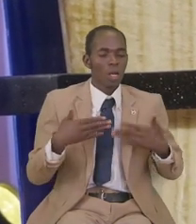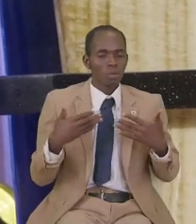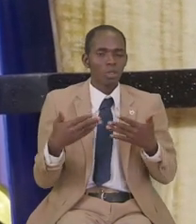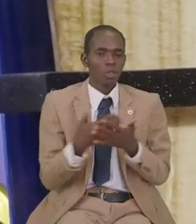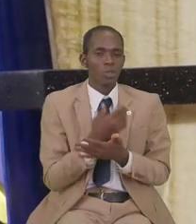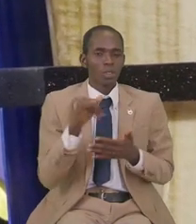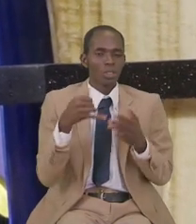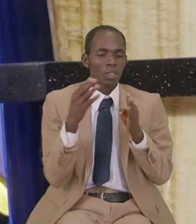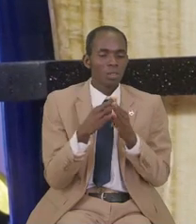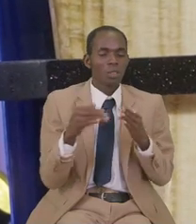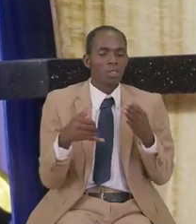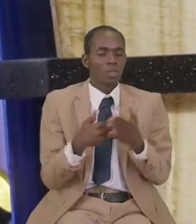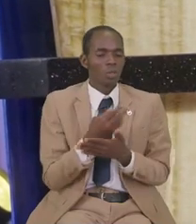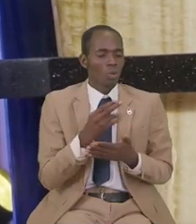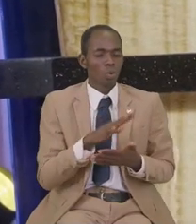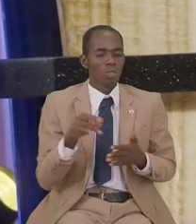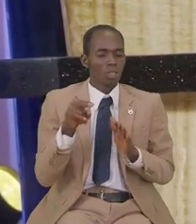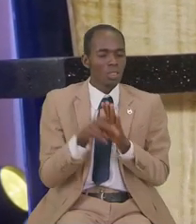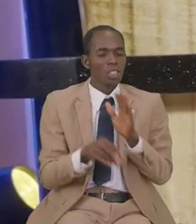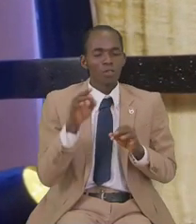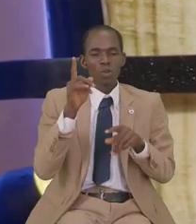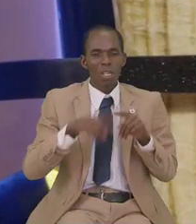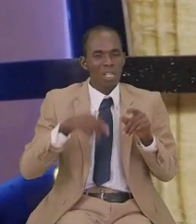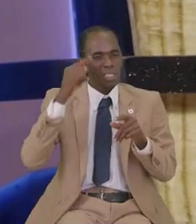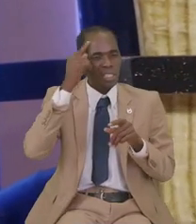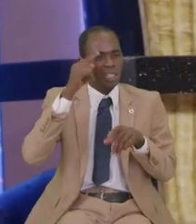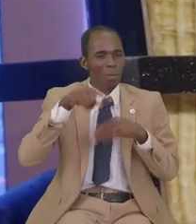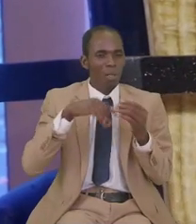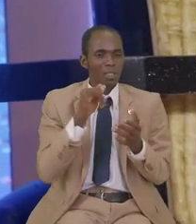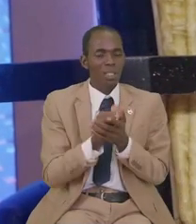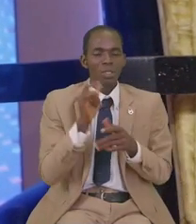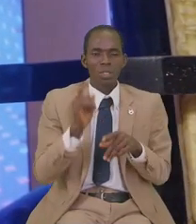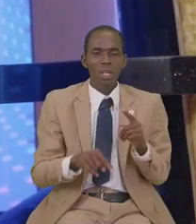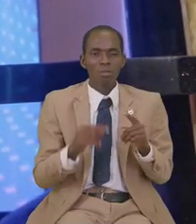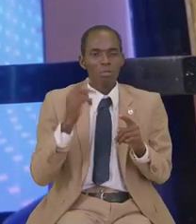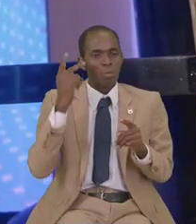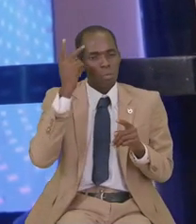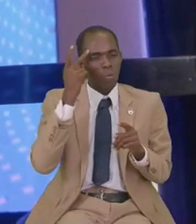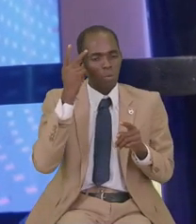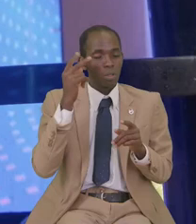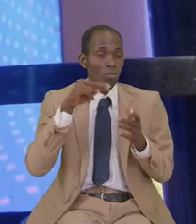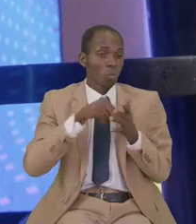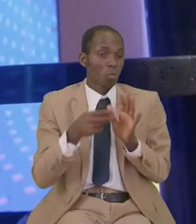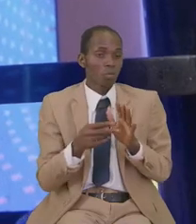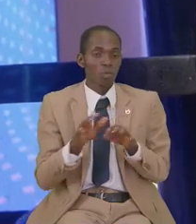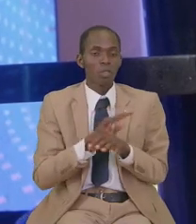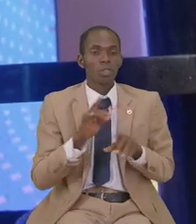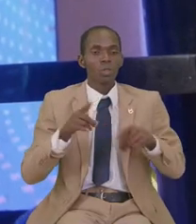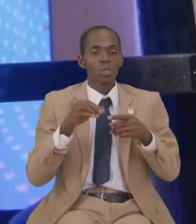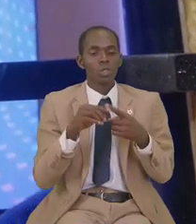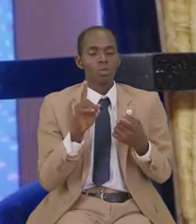we cannot think of that, if we cannot purposefully go in that direction, let us not even talk to